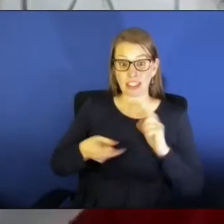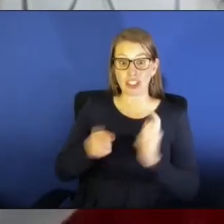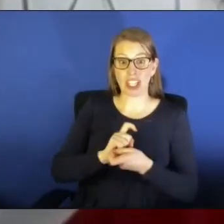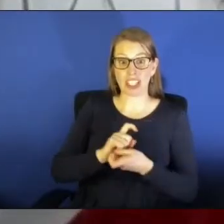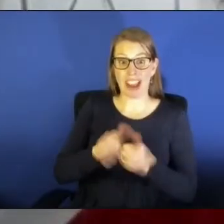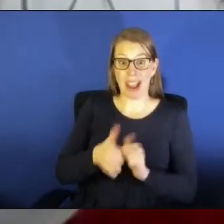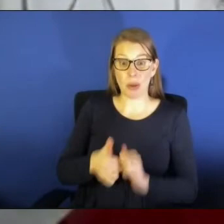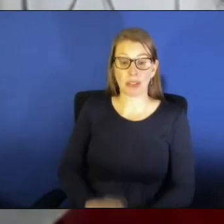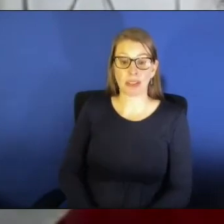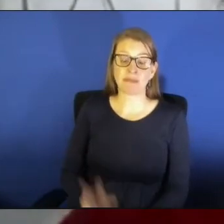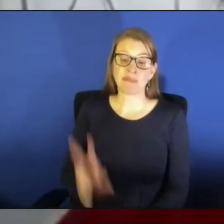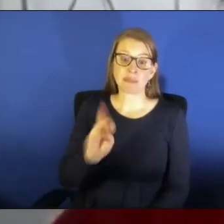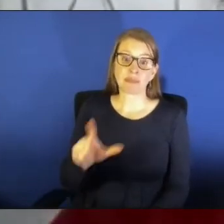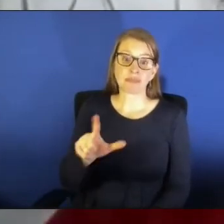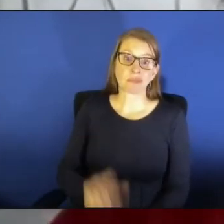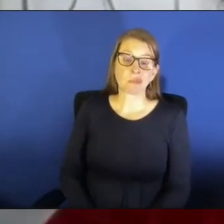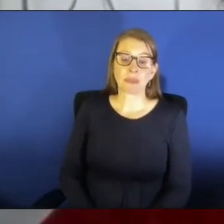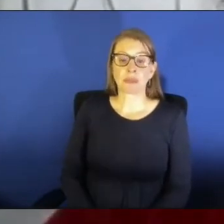Well,